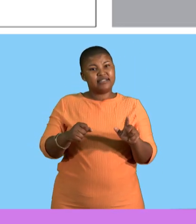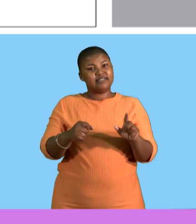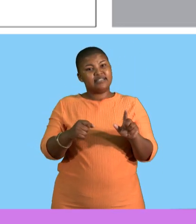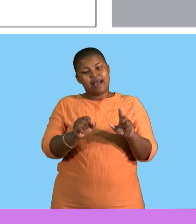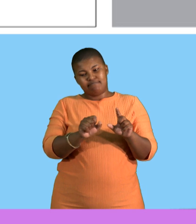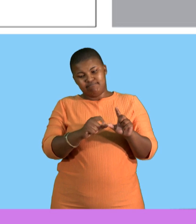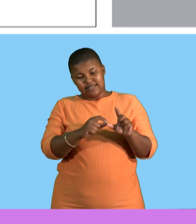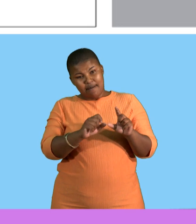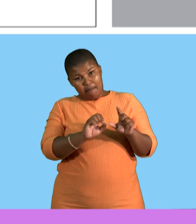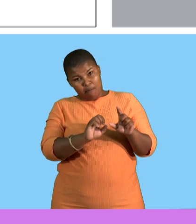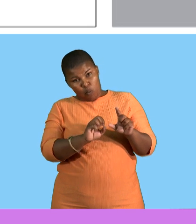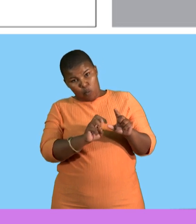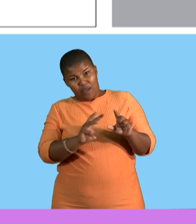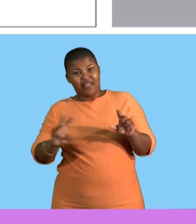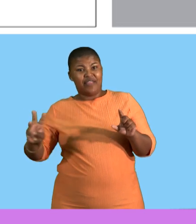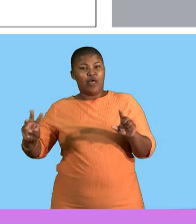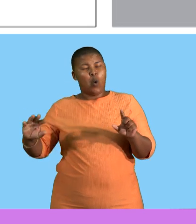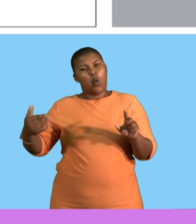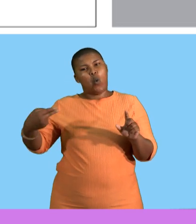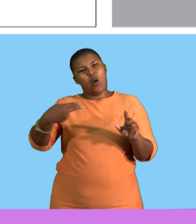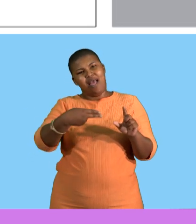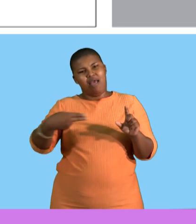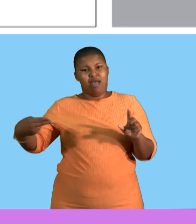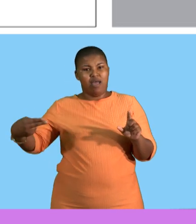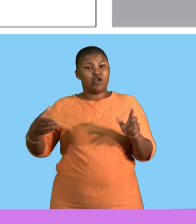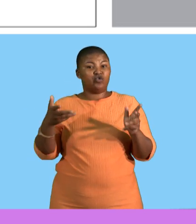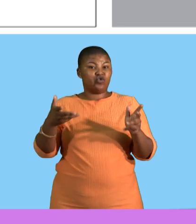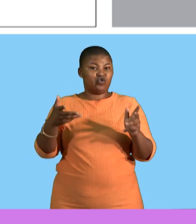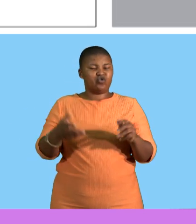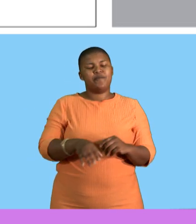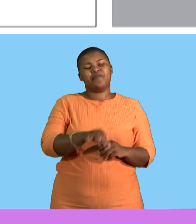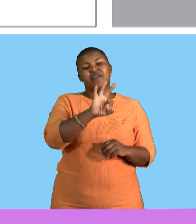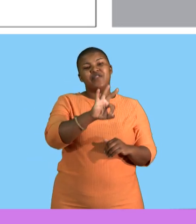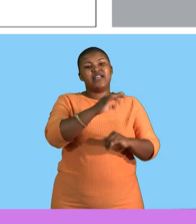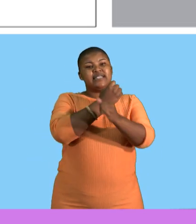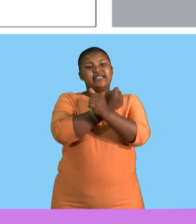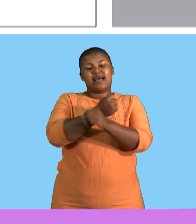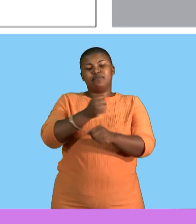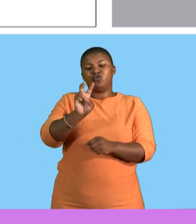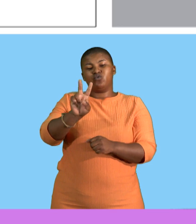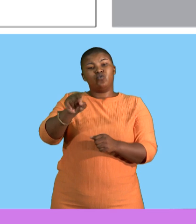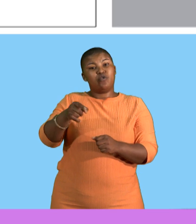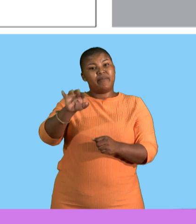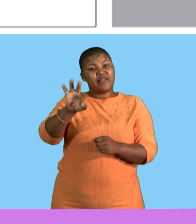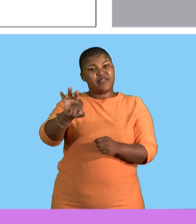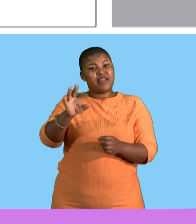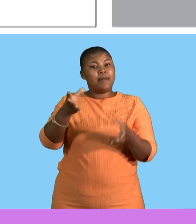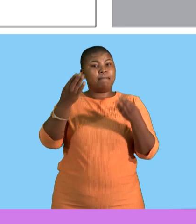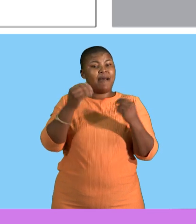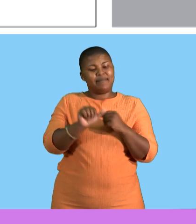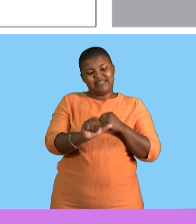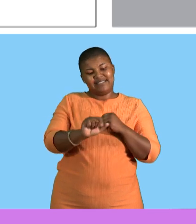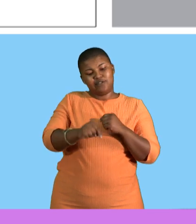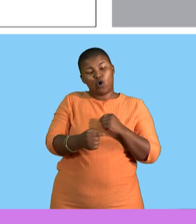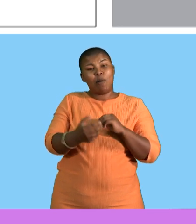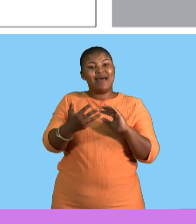is 3 times 2,3, and that gives us